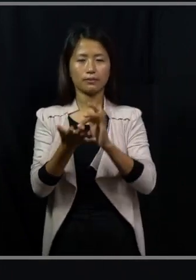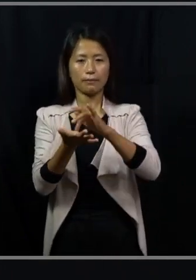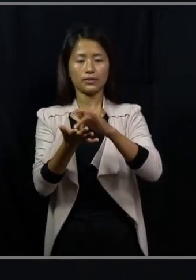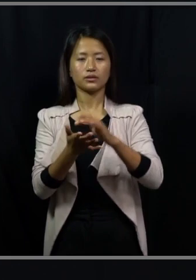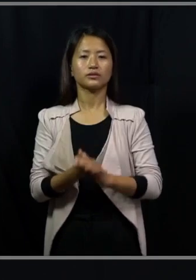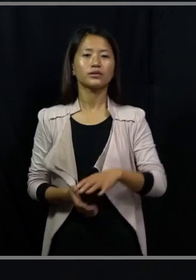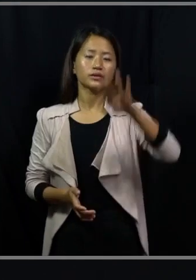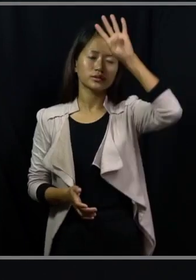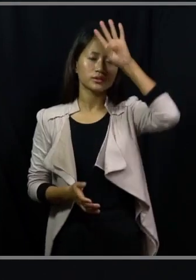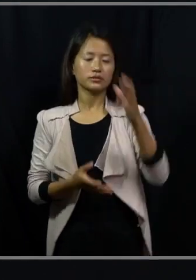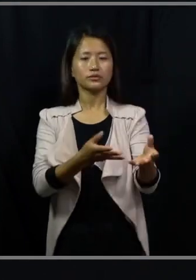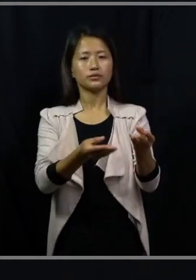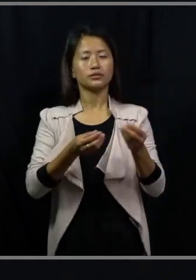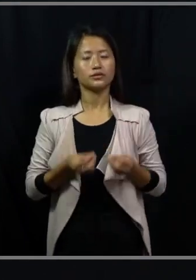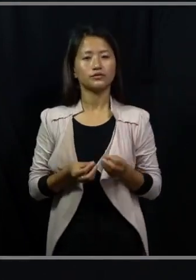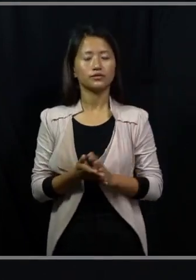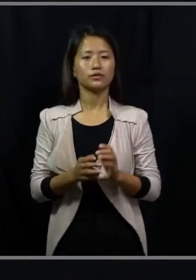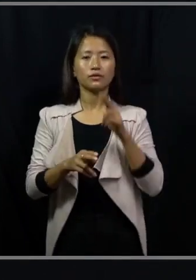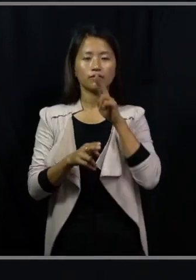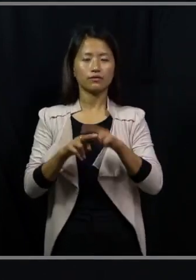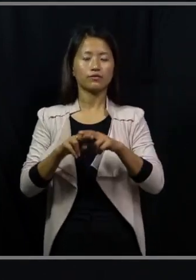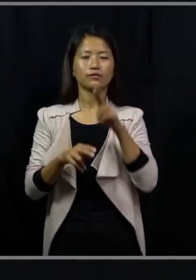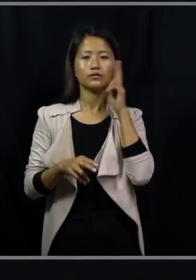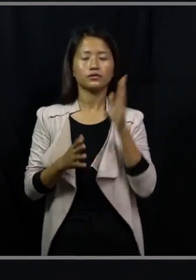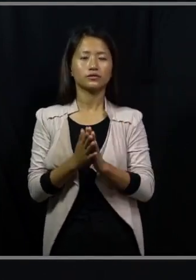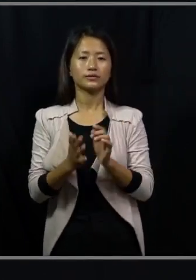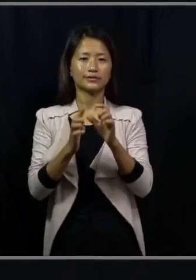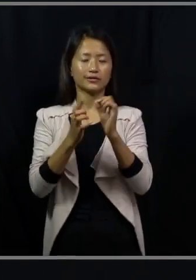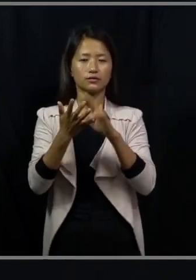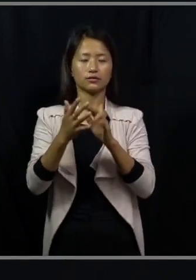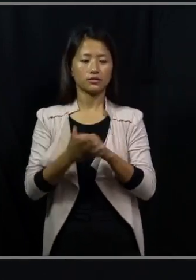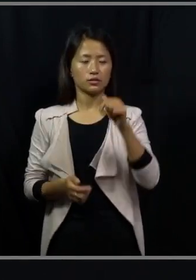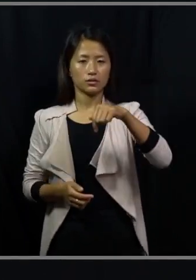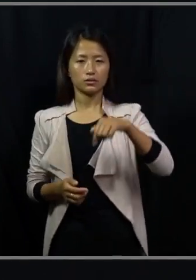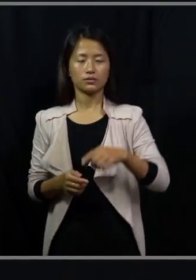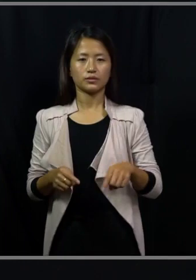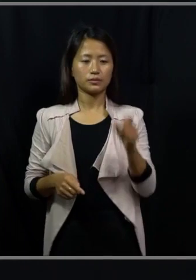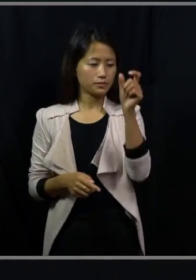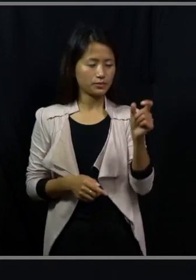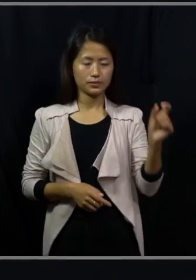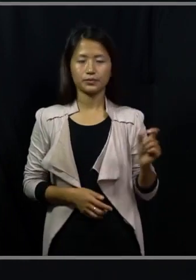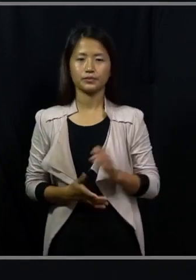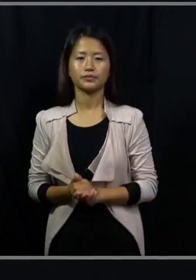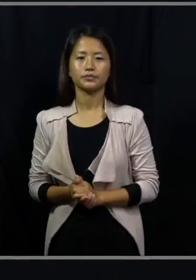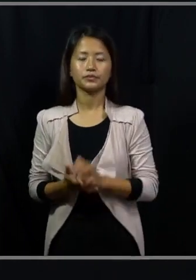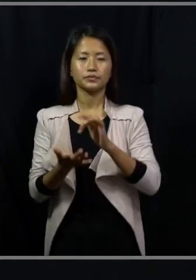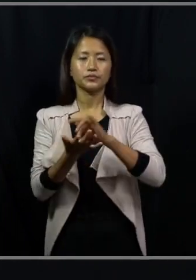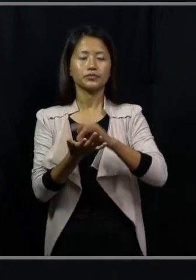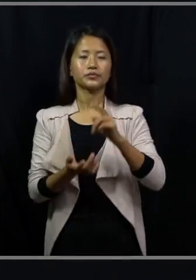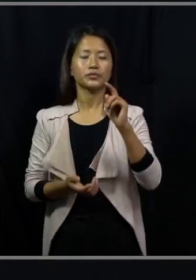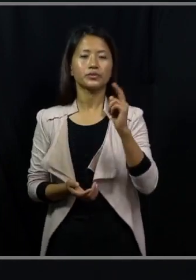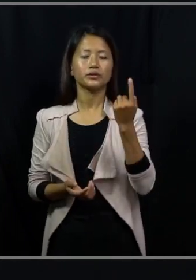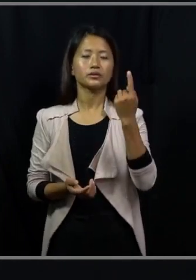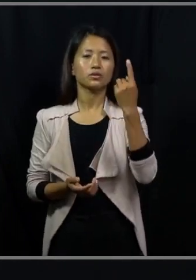place where the king received foreign dignitaries as well as his own people here. And the palace, it has only